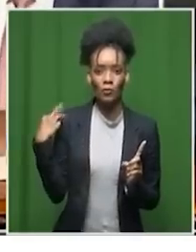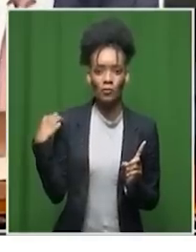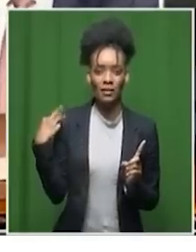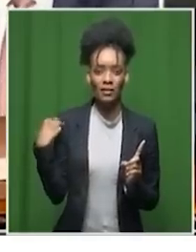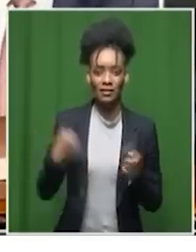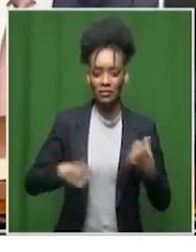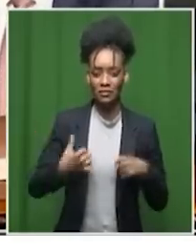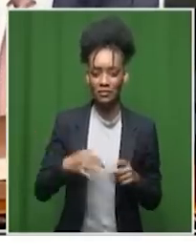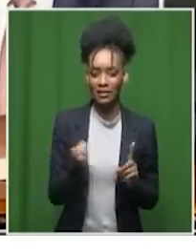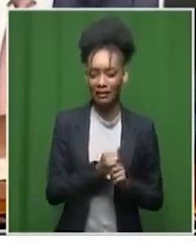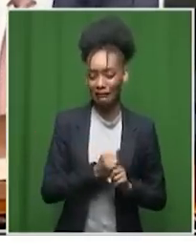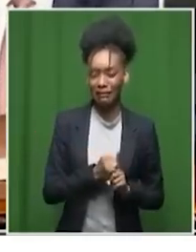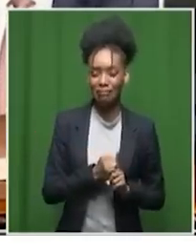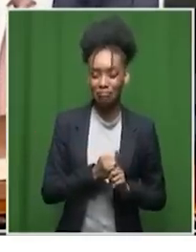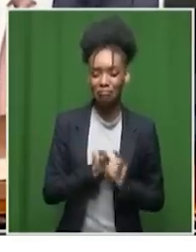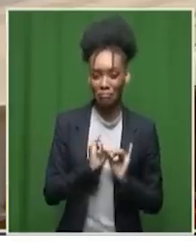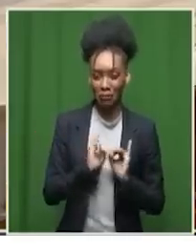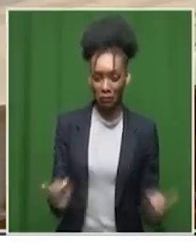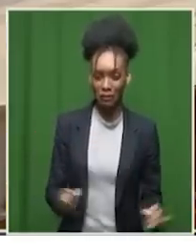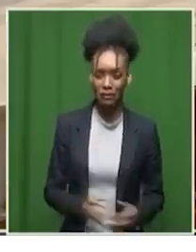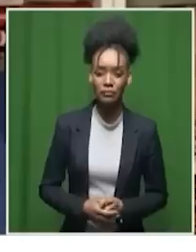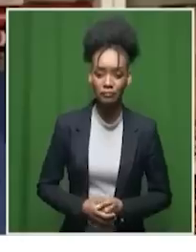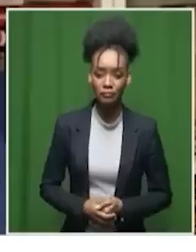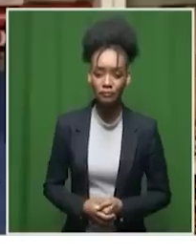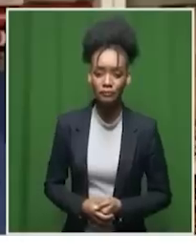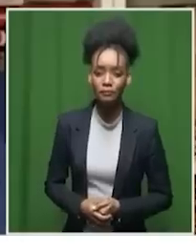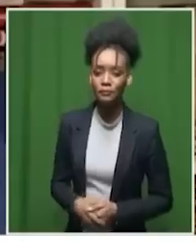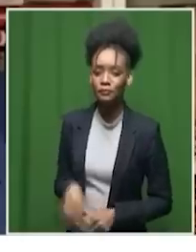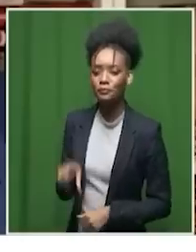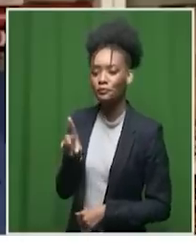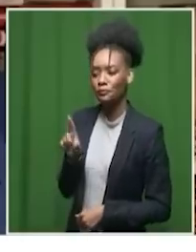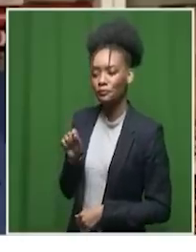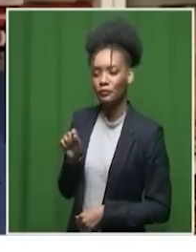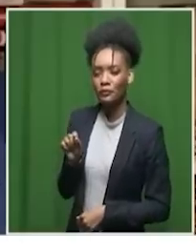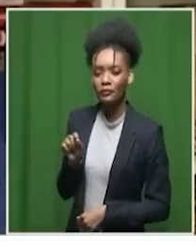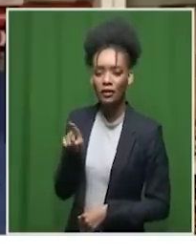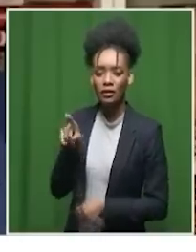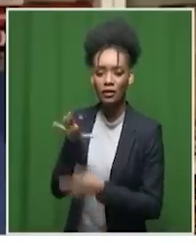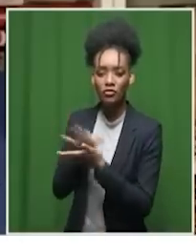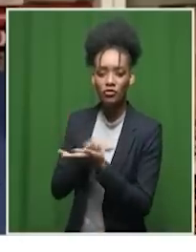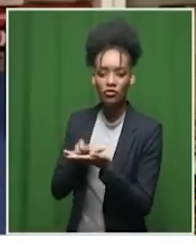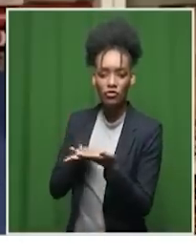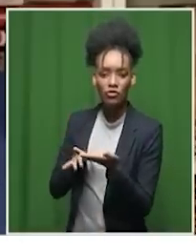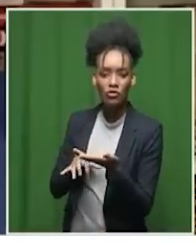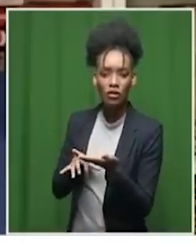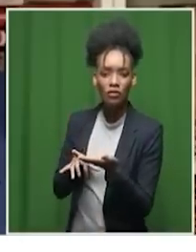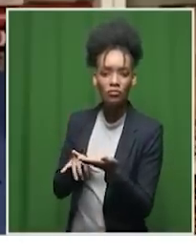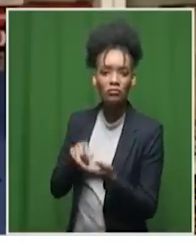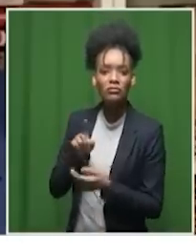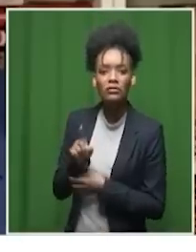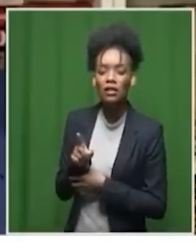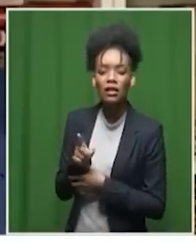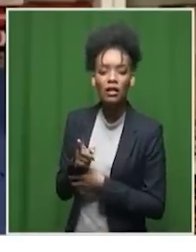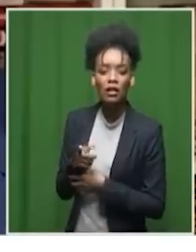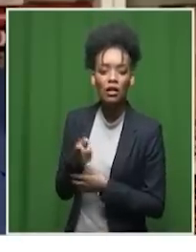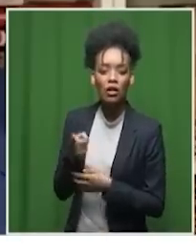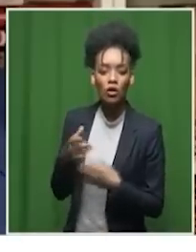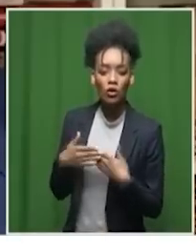worst. So, interestingly, in that article, Professor Thomashausen, your opening words